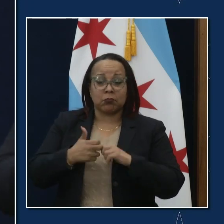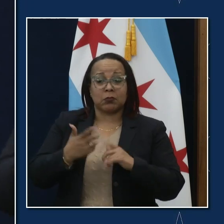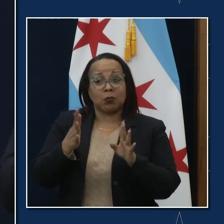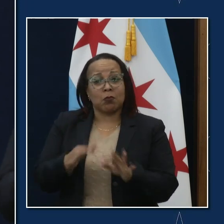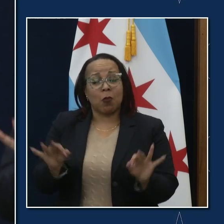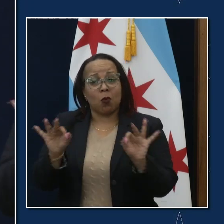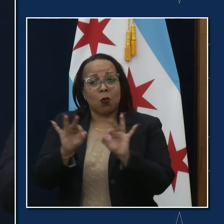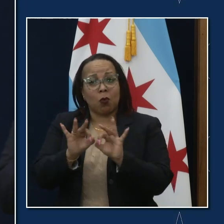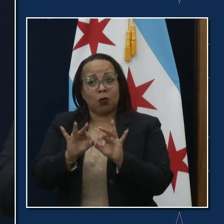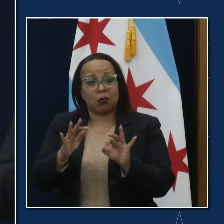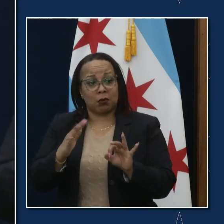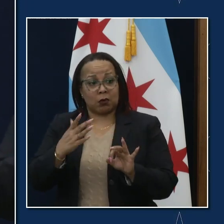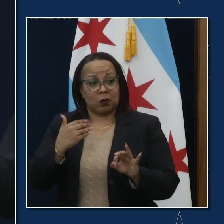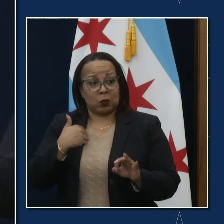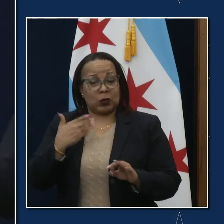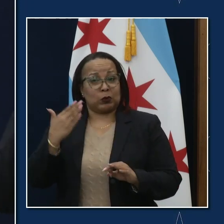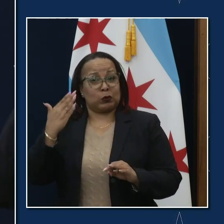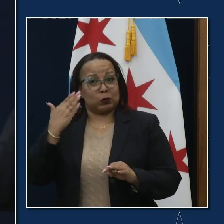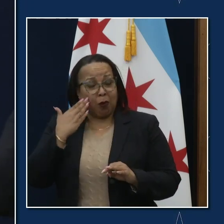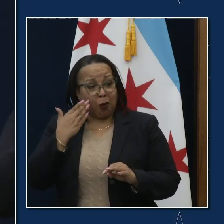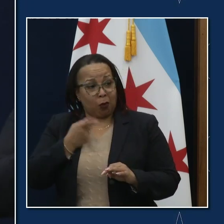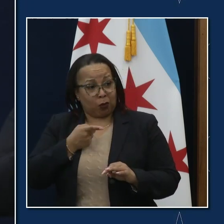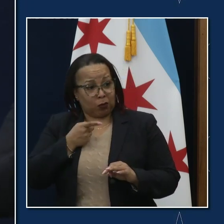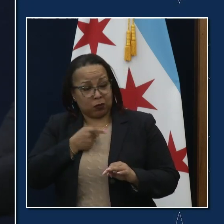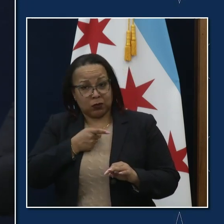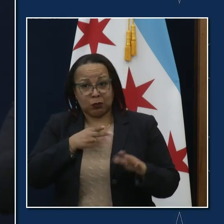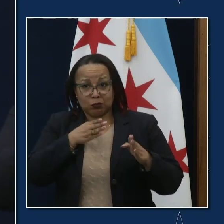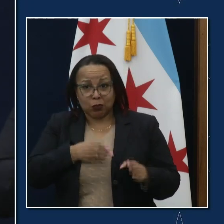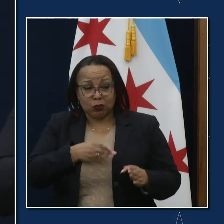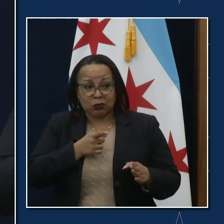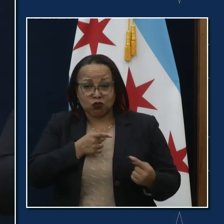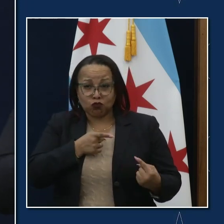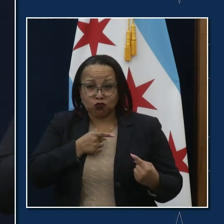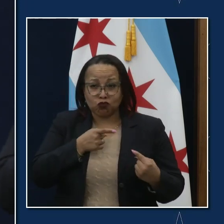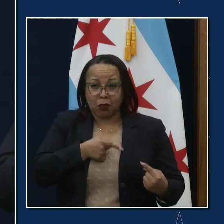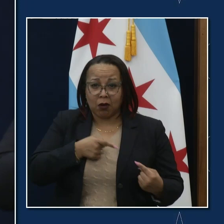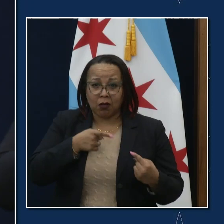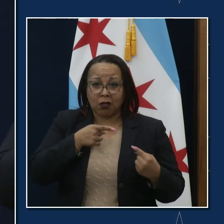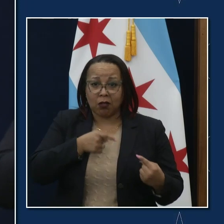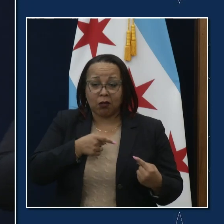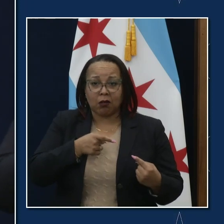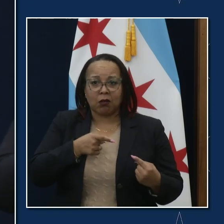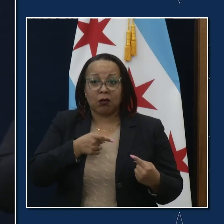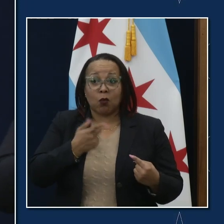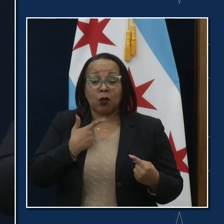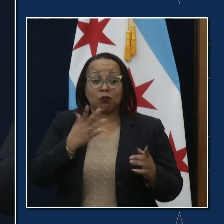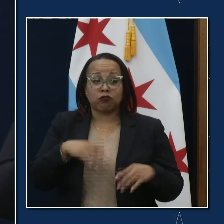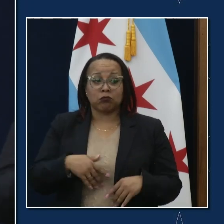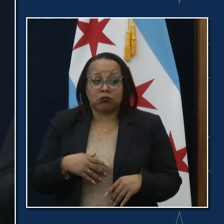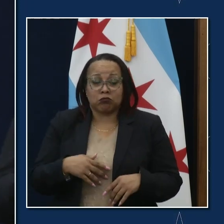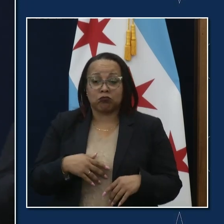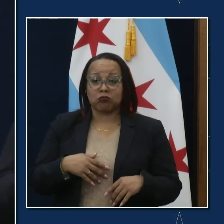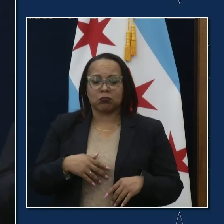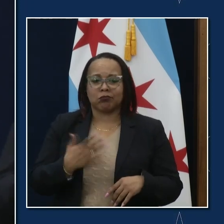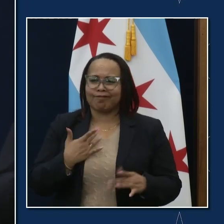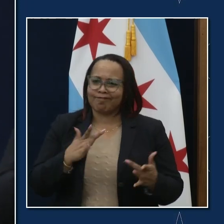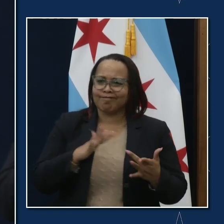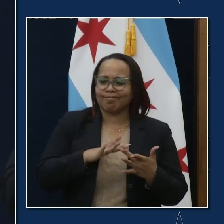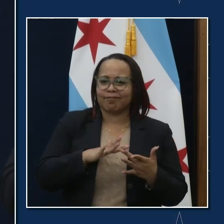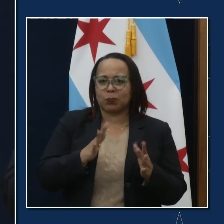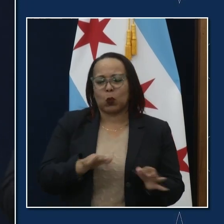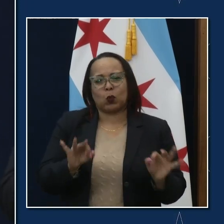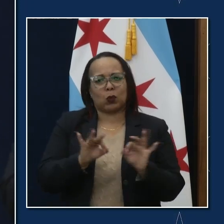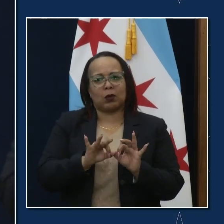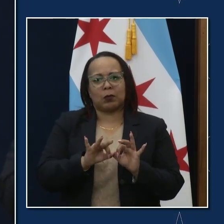make sure that when we know someone is having struggles, that we don't ignore it, that we reach out,